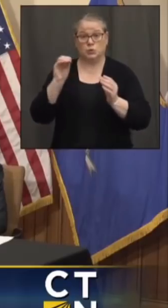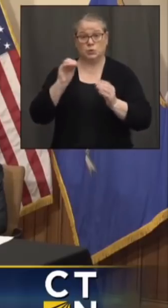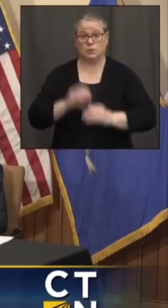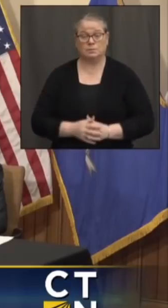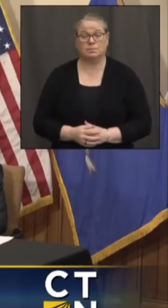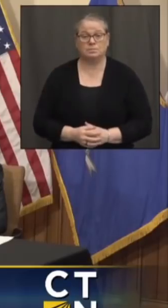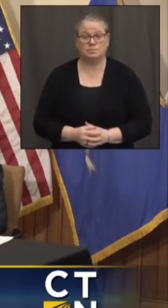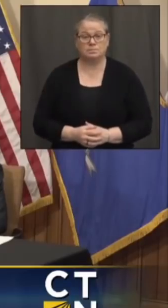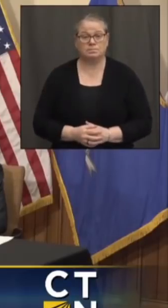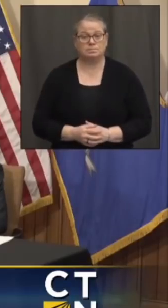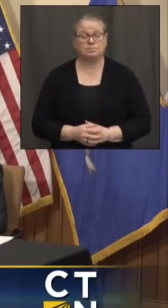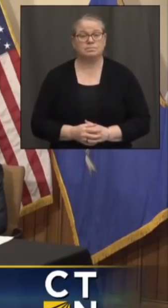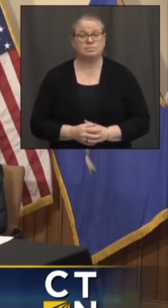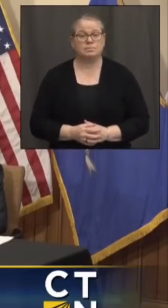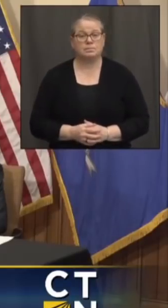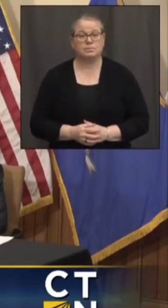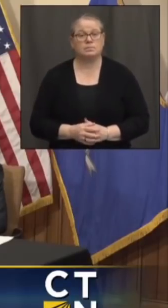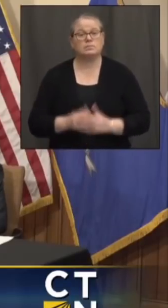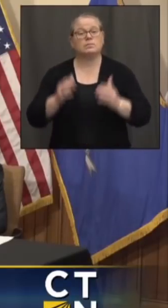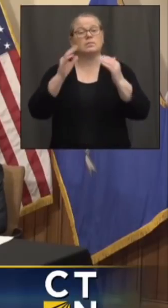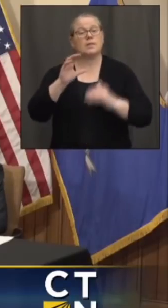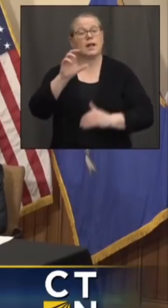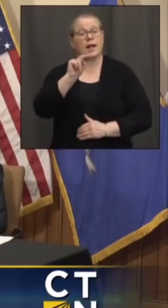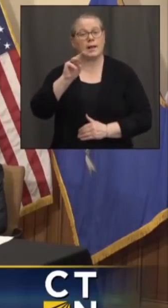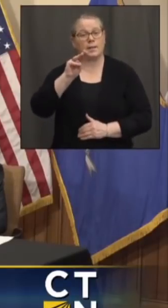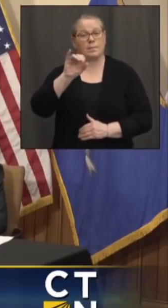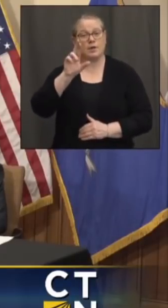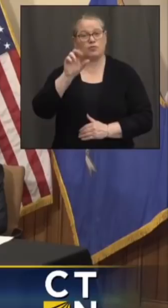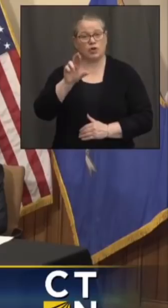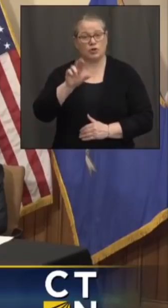much. The Connecticut Mirror.